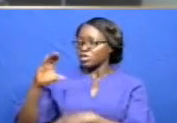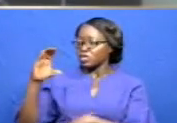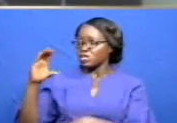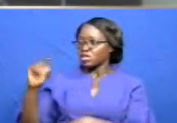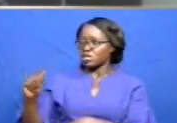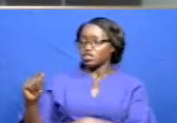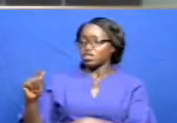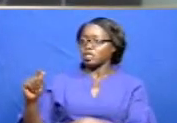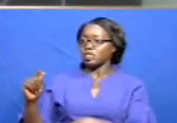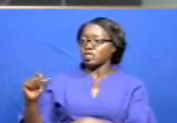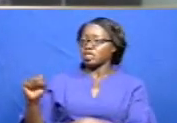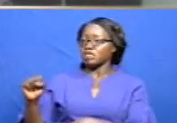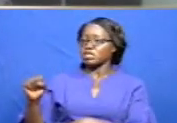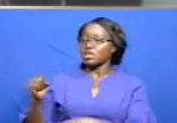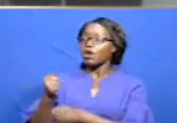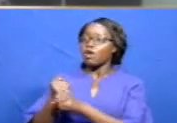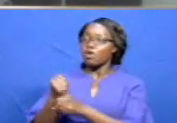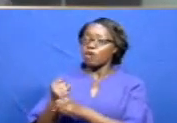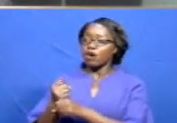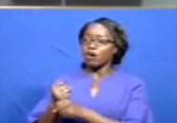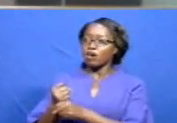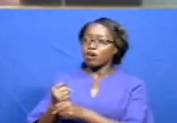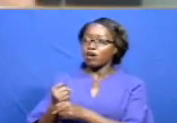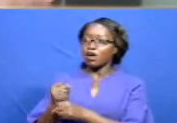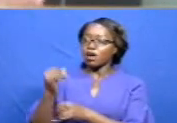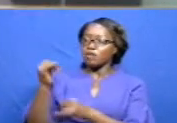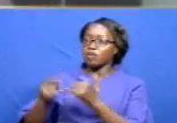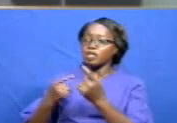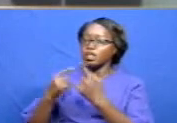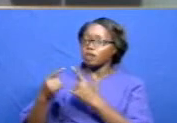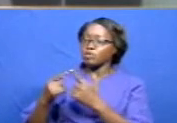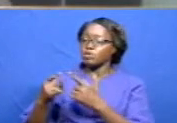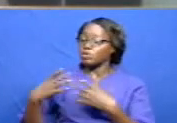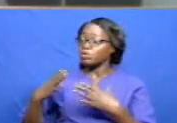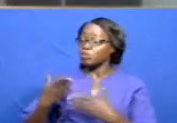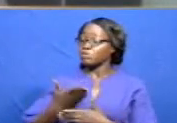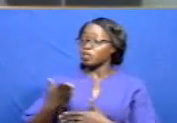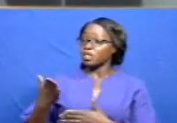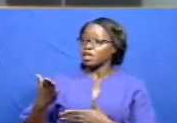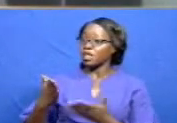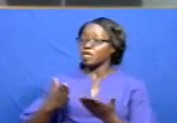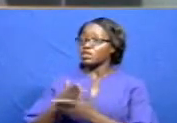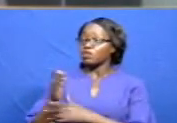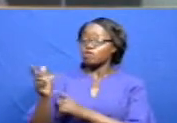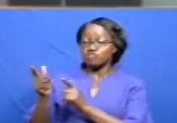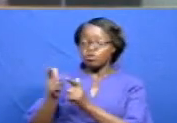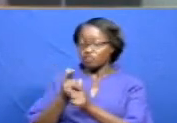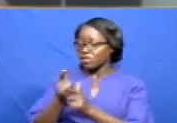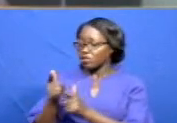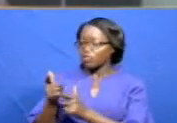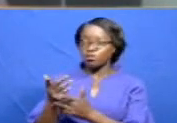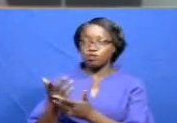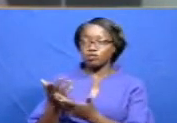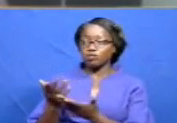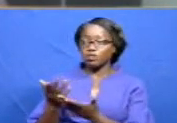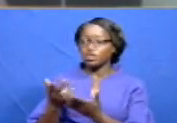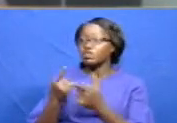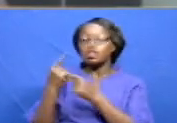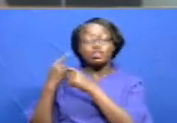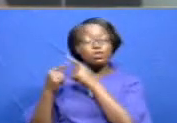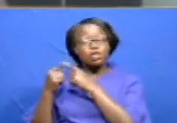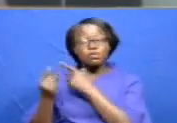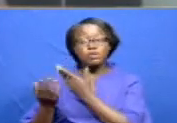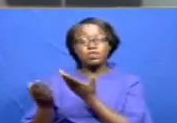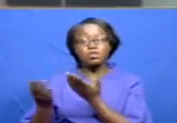in the conversation he was having with the President, and the President was able to talk to the people of Radat via a video call. new experiences. With